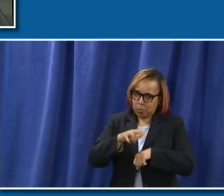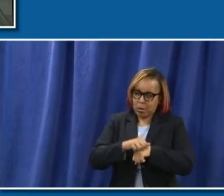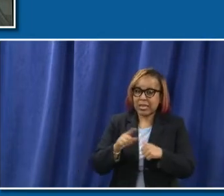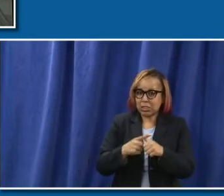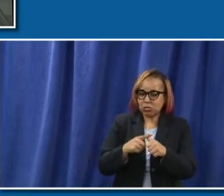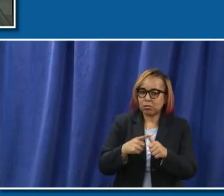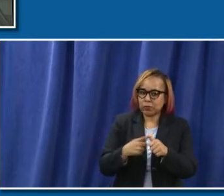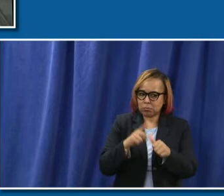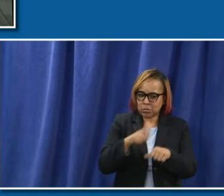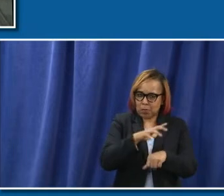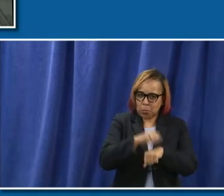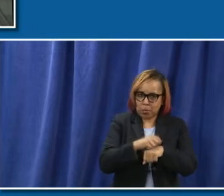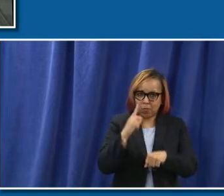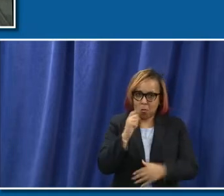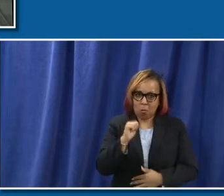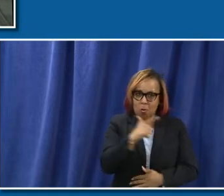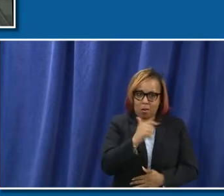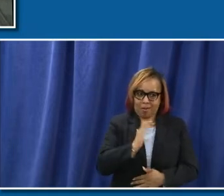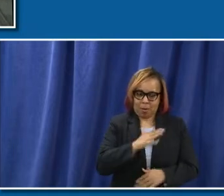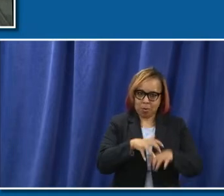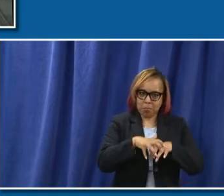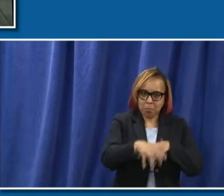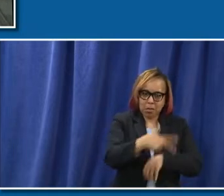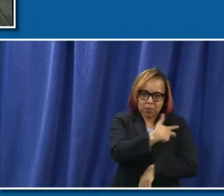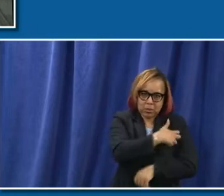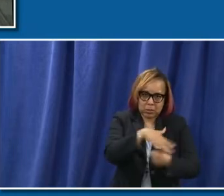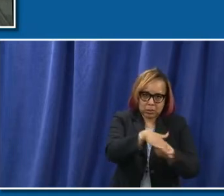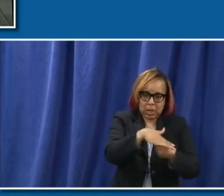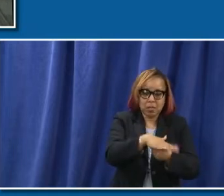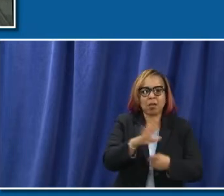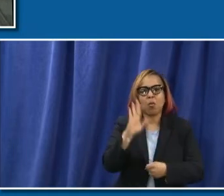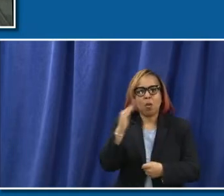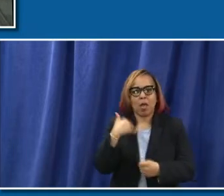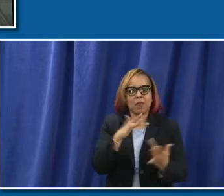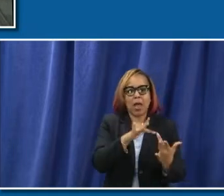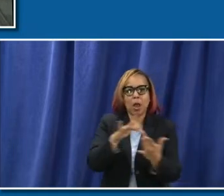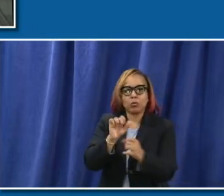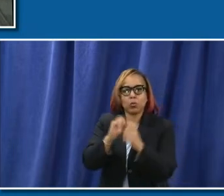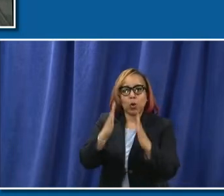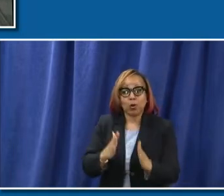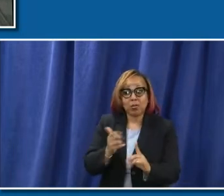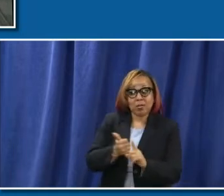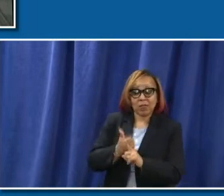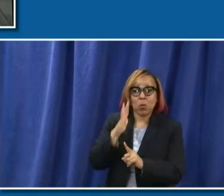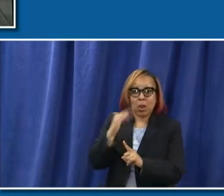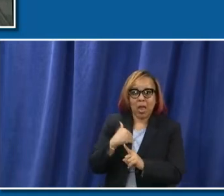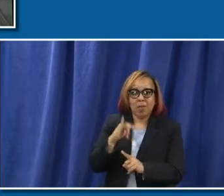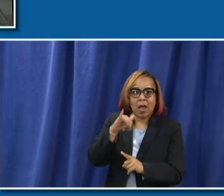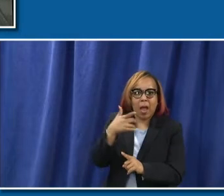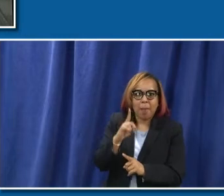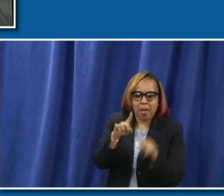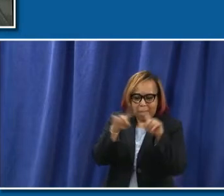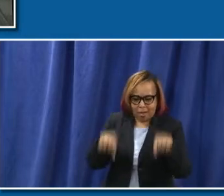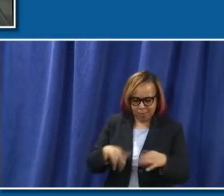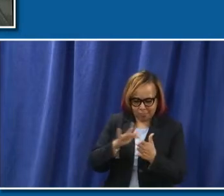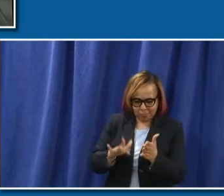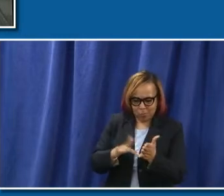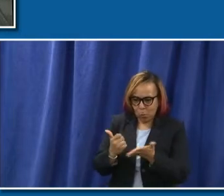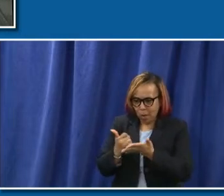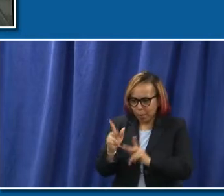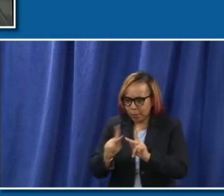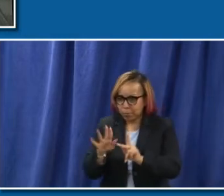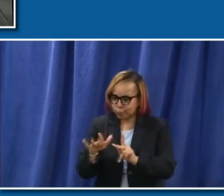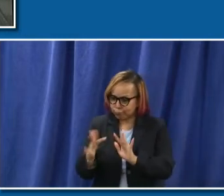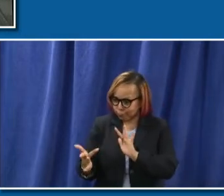initially, in all of our mass vaccination sites, we'll be able to have outreach workers who will literally have iPads and be helping people make